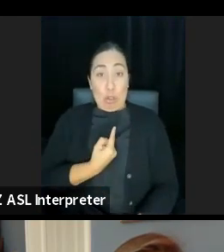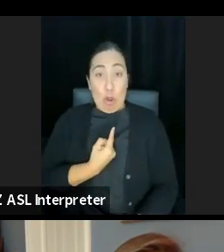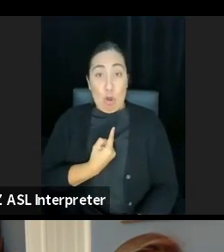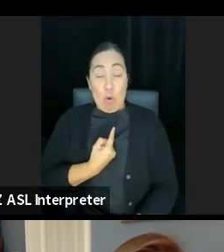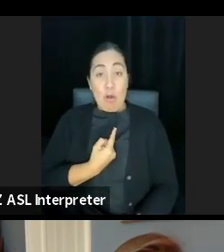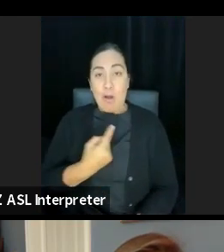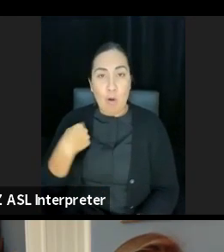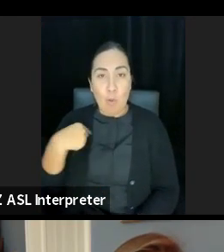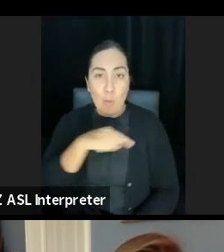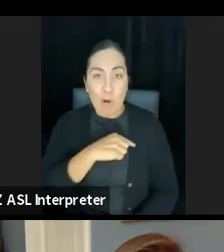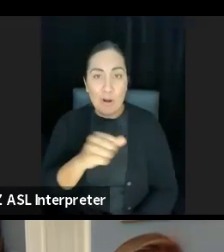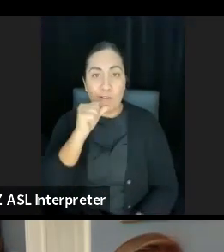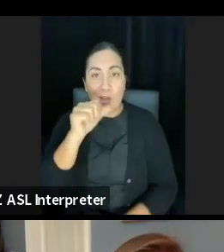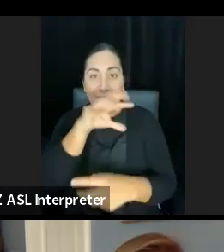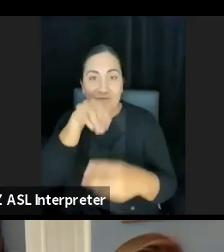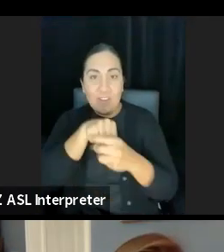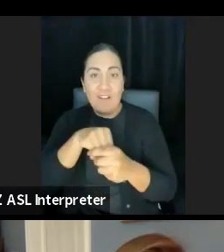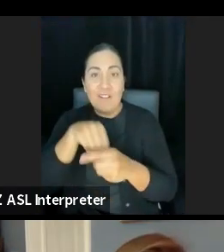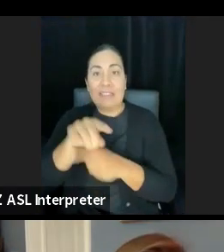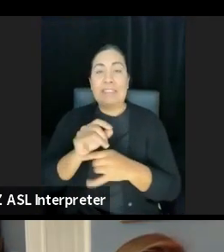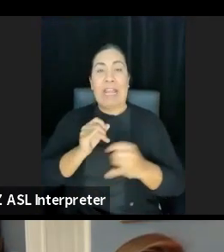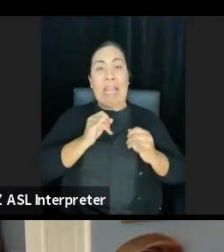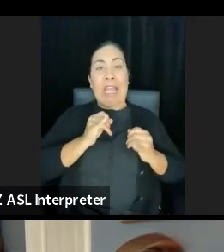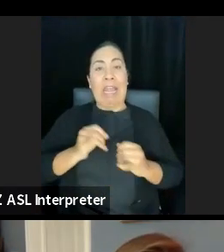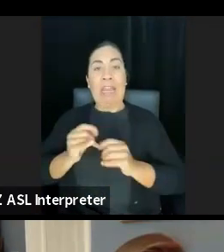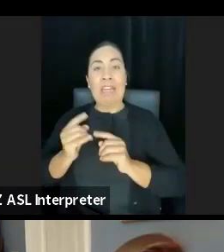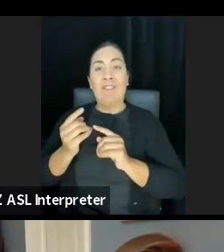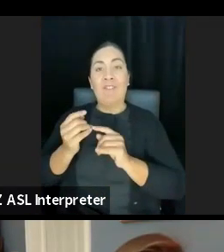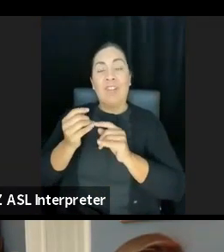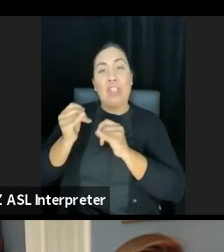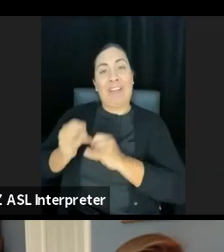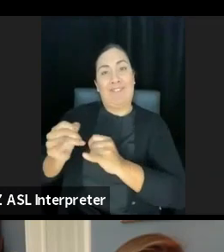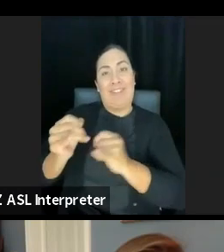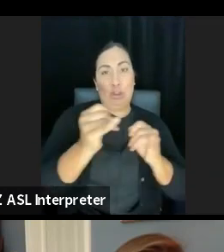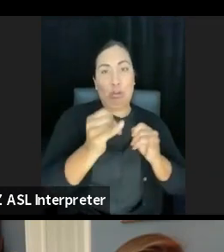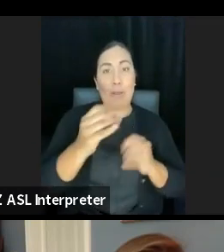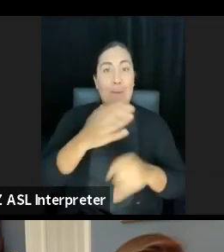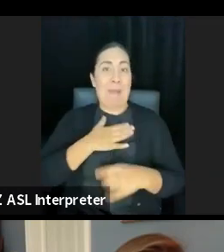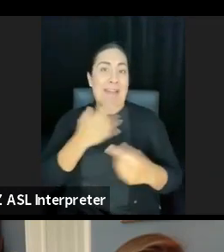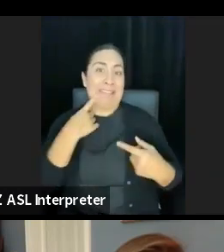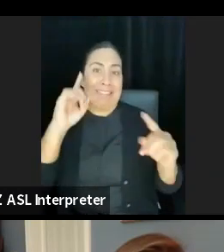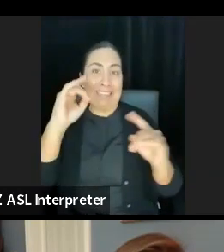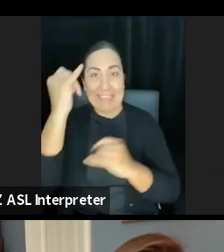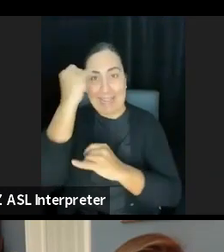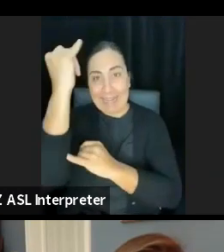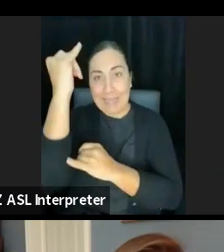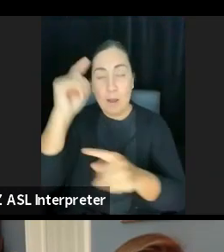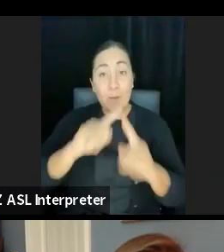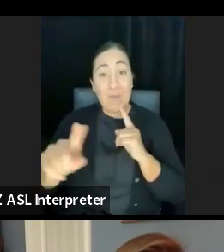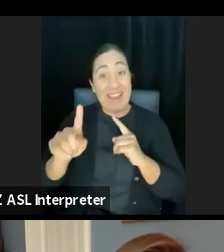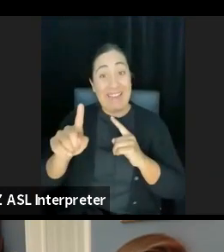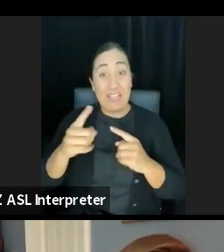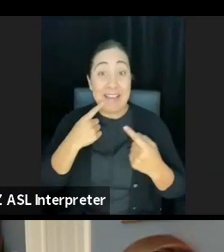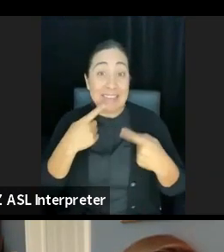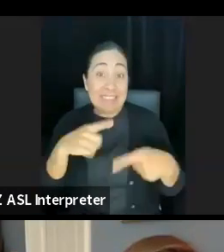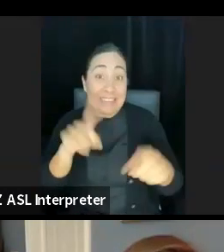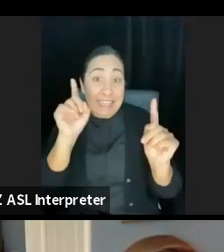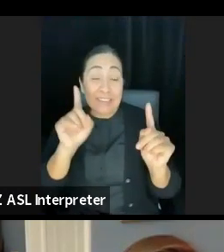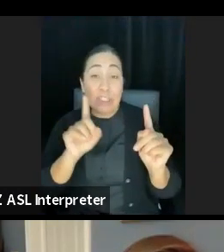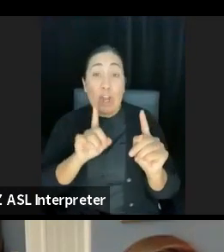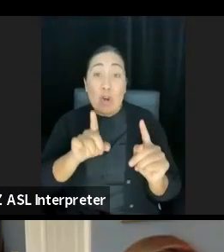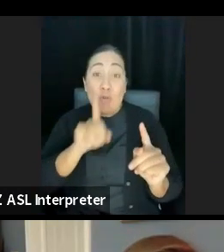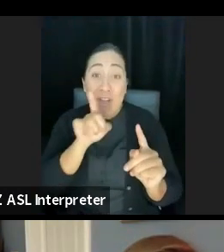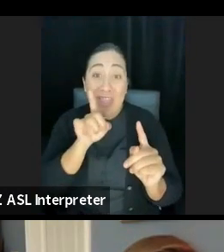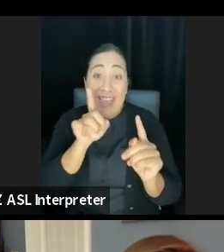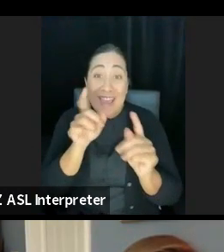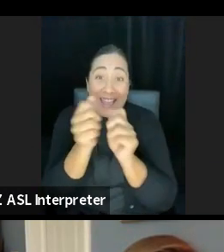this like individualistic bootstrap my success idea, but that success is a